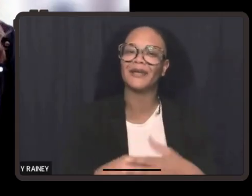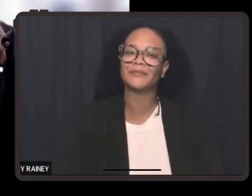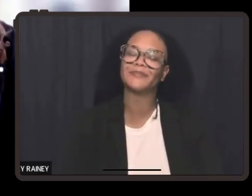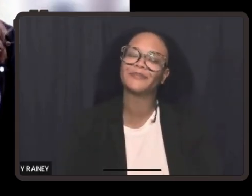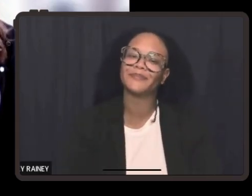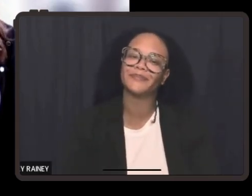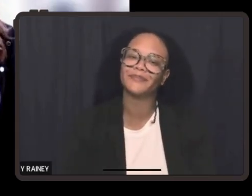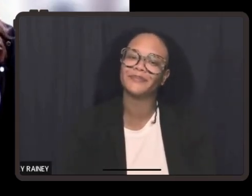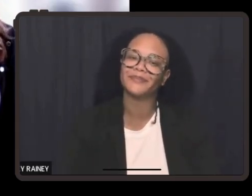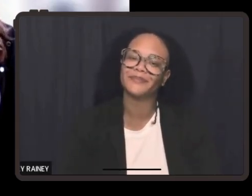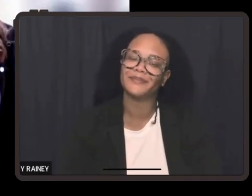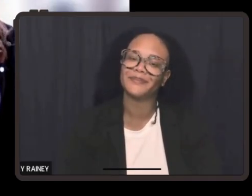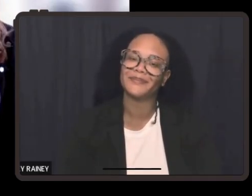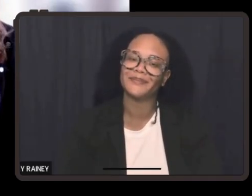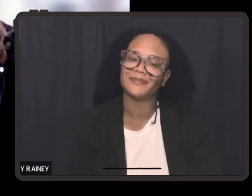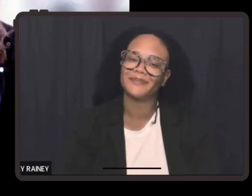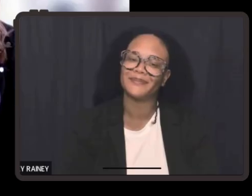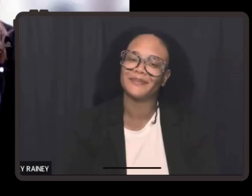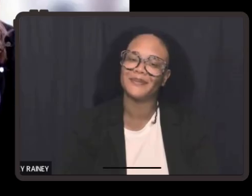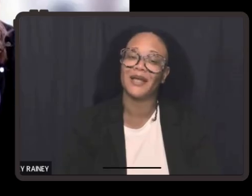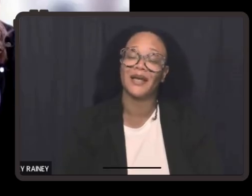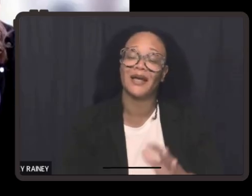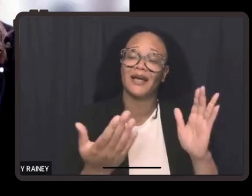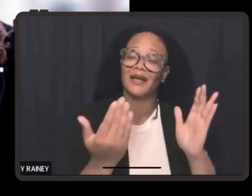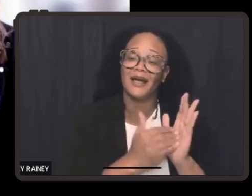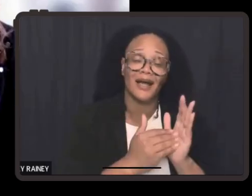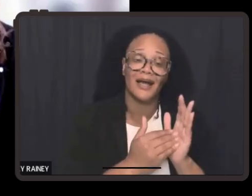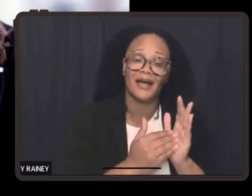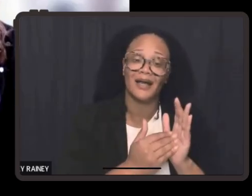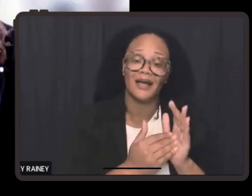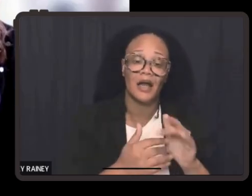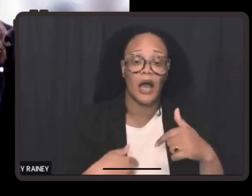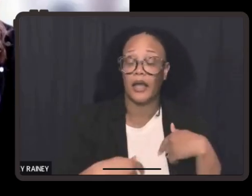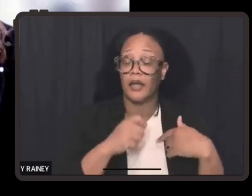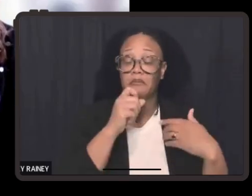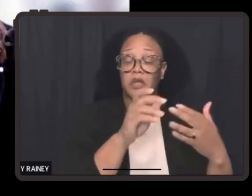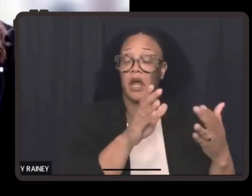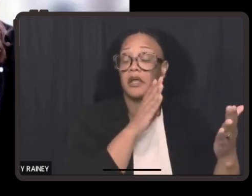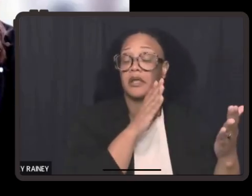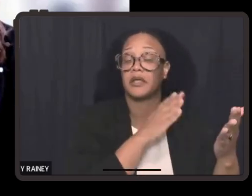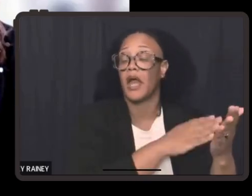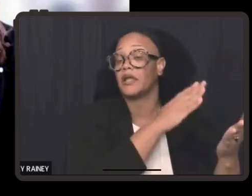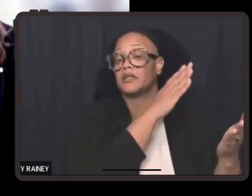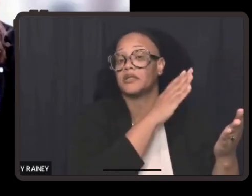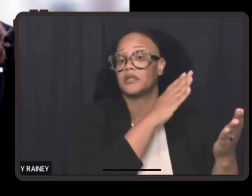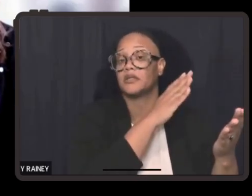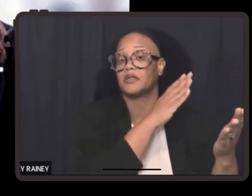Yeah, I think again, I'm not against people seeing